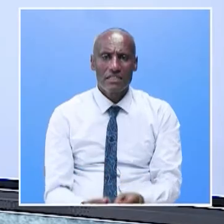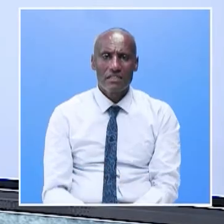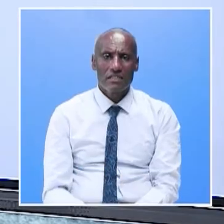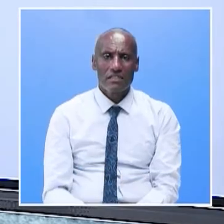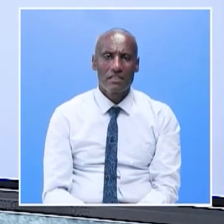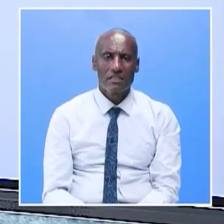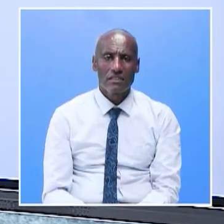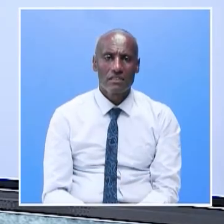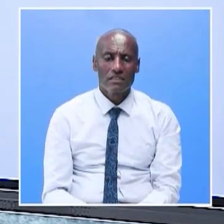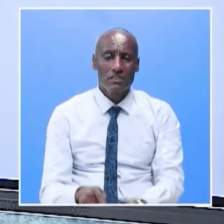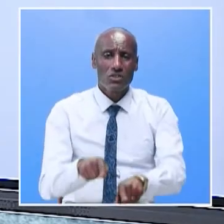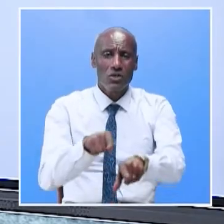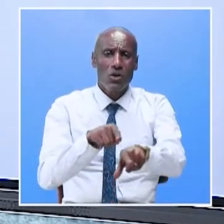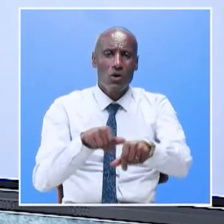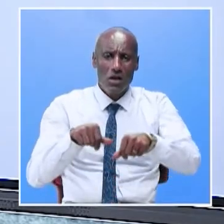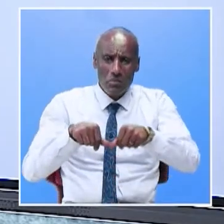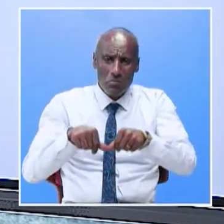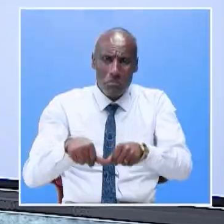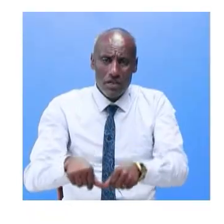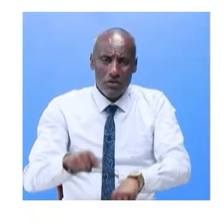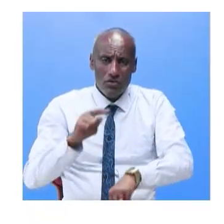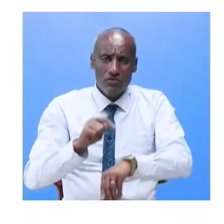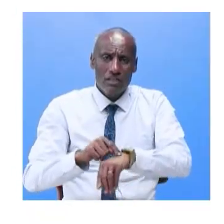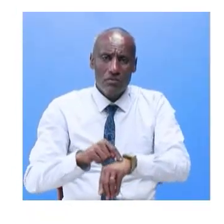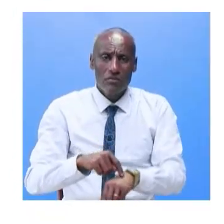period of time, like